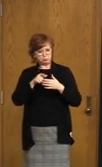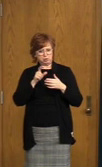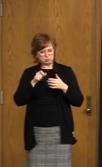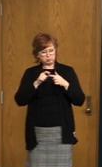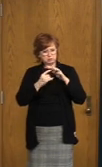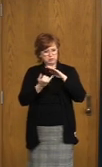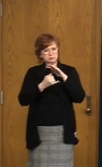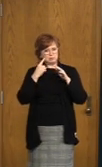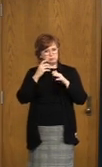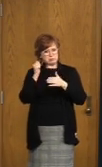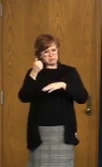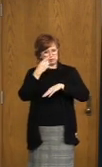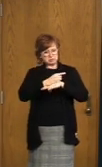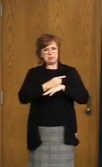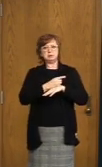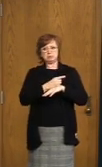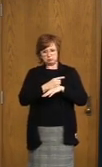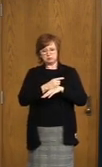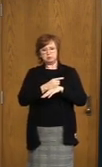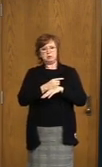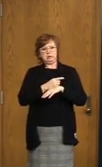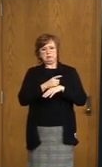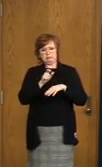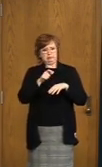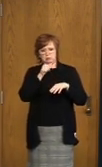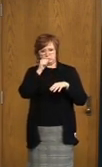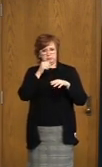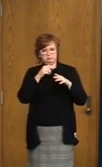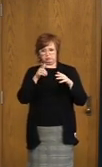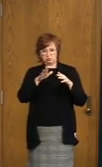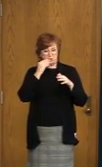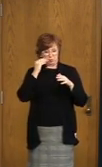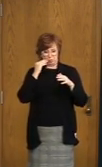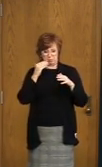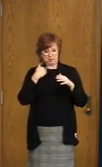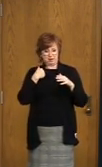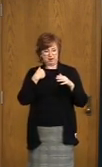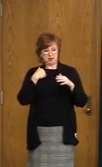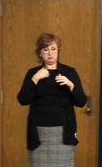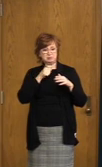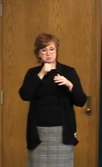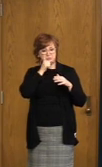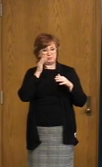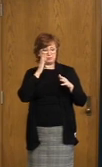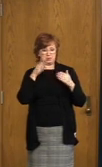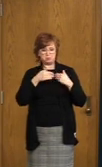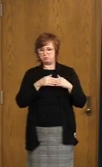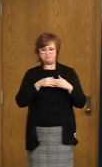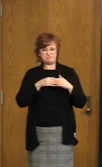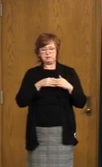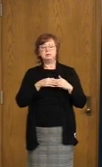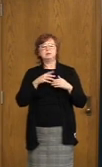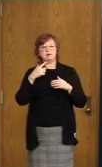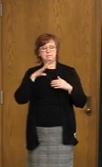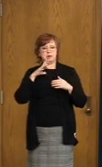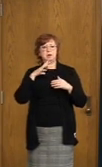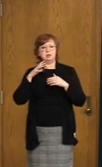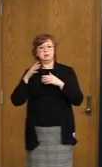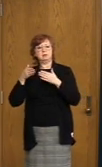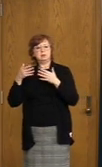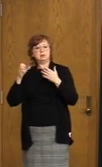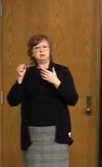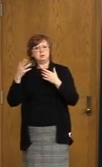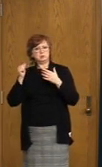that can have a significant impact in reducing secondary household transmission. Many can safely isolate at home, use their own room